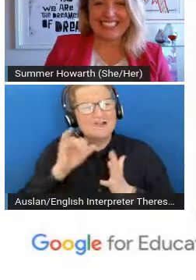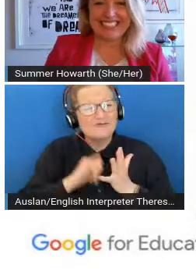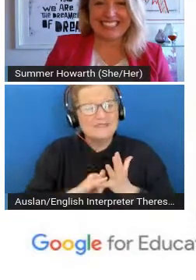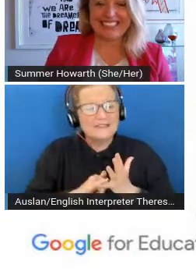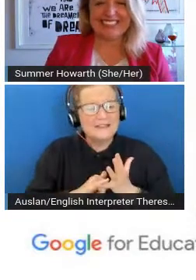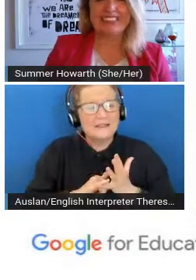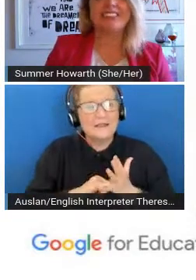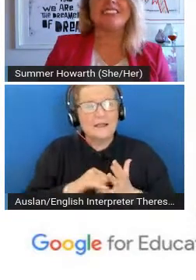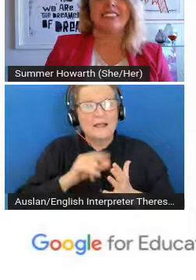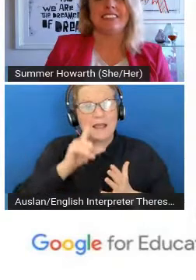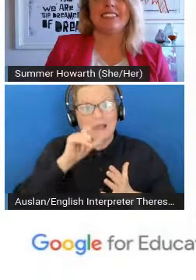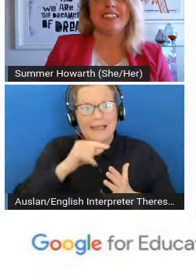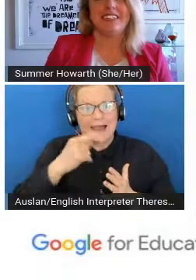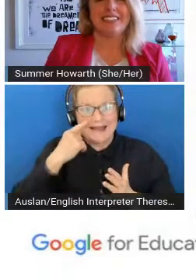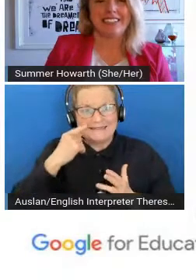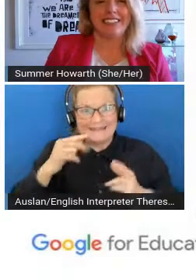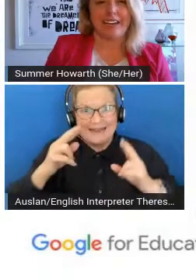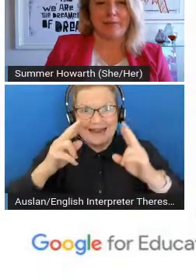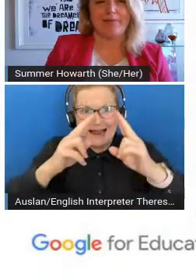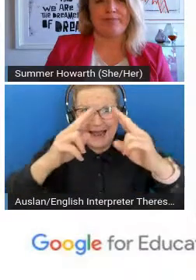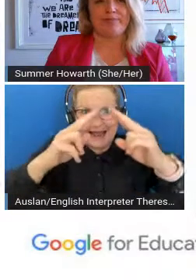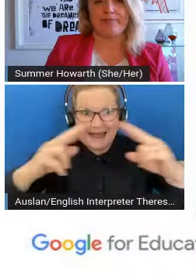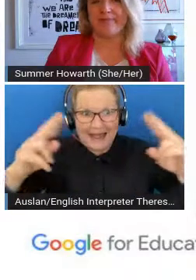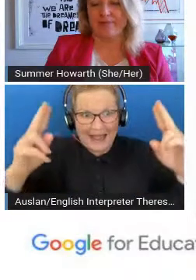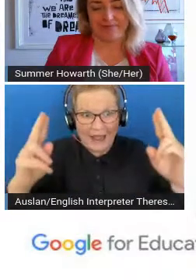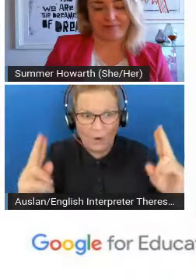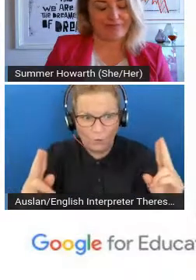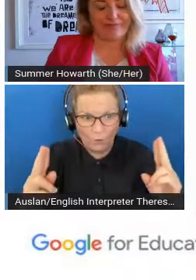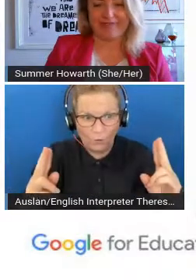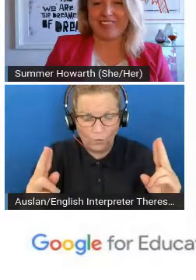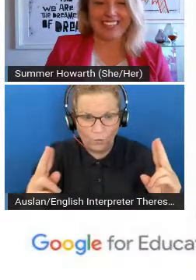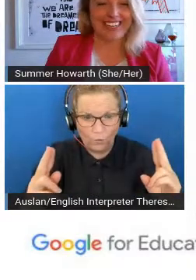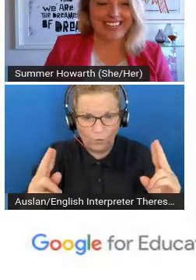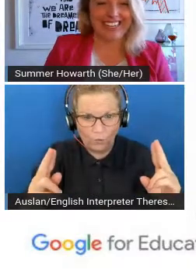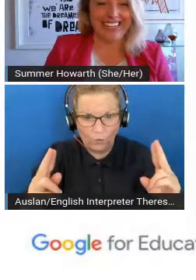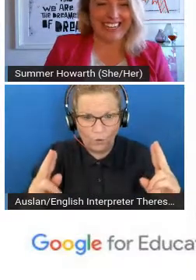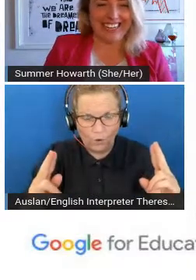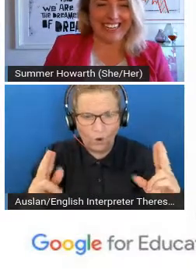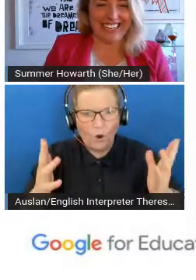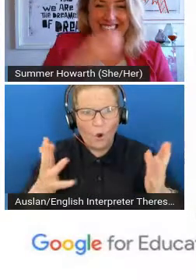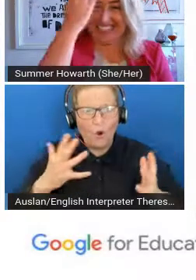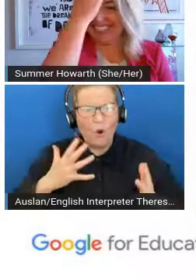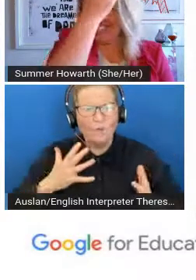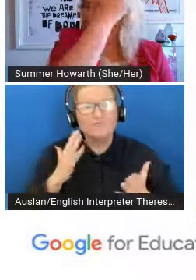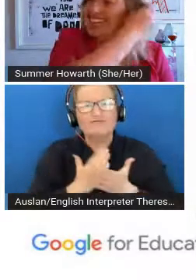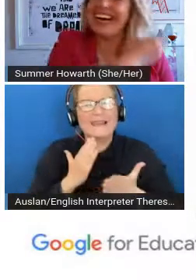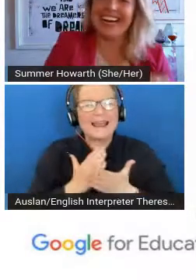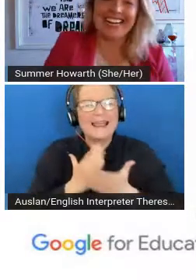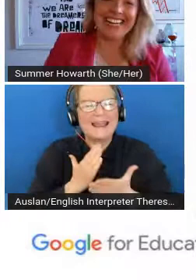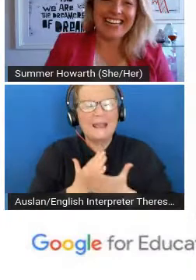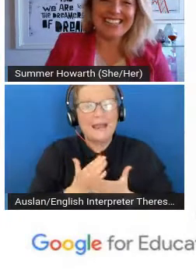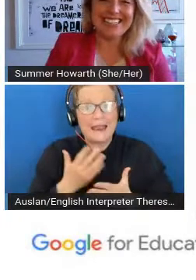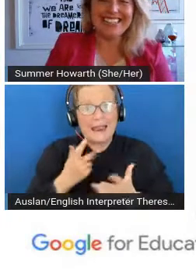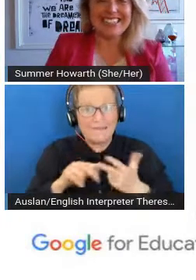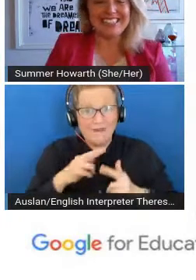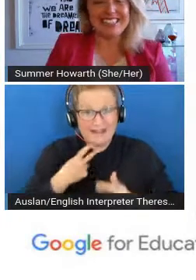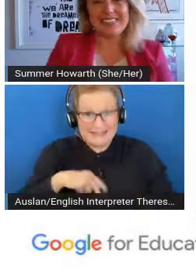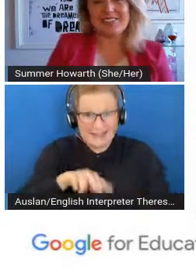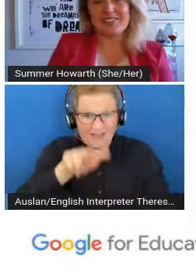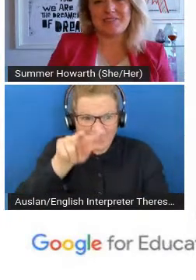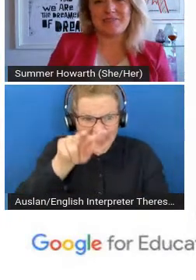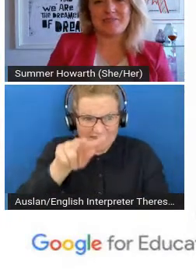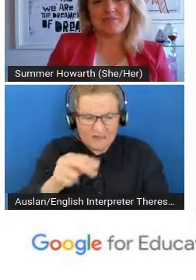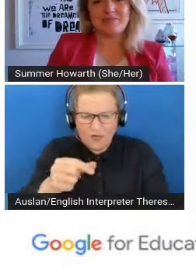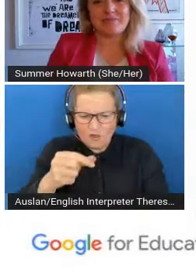house, or am I just going to get the bricks? It could be any house. It doesn't need to be a gingerbread house. So a concept